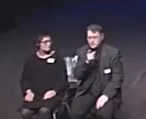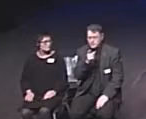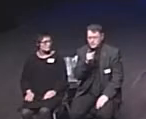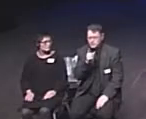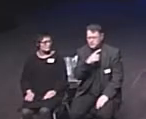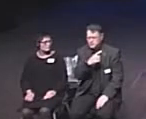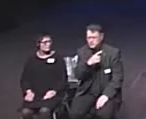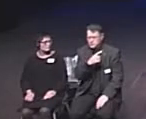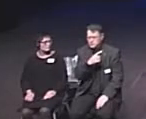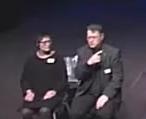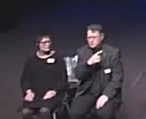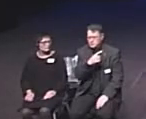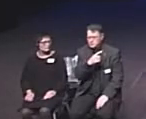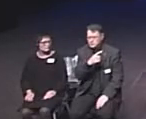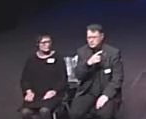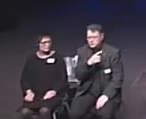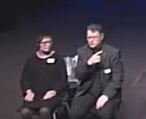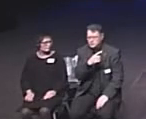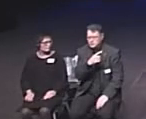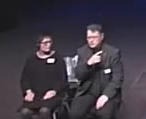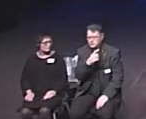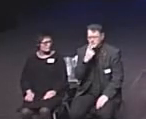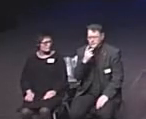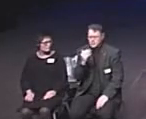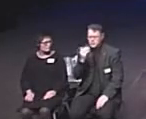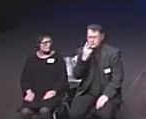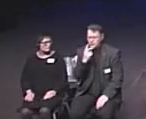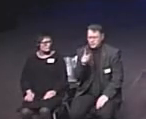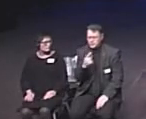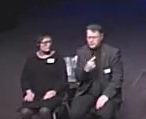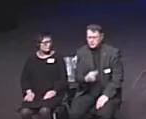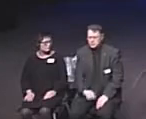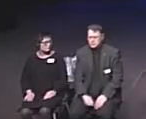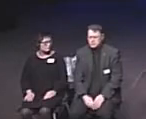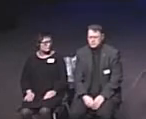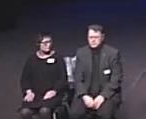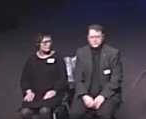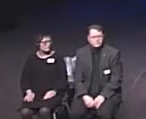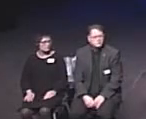What it is? What do you say? What can you see up there?